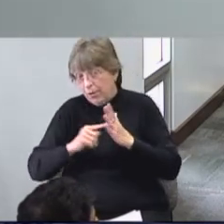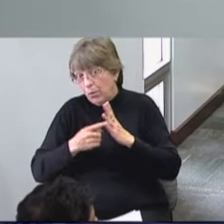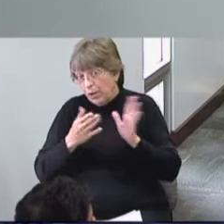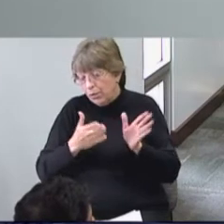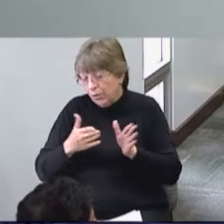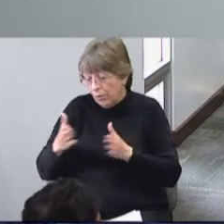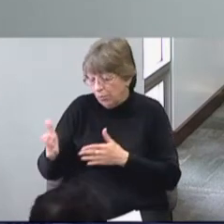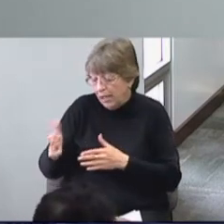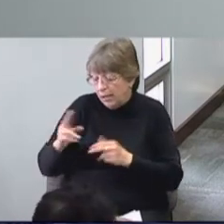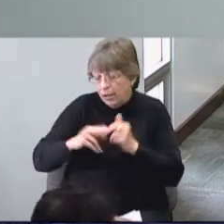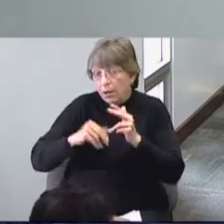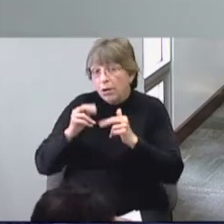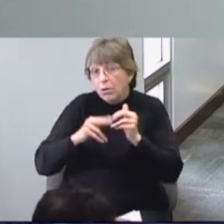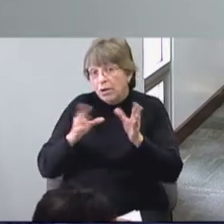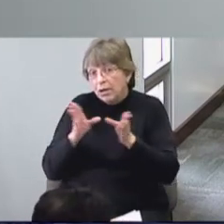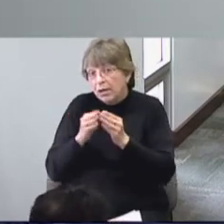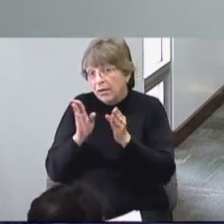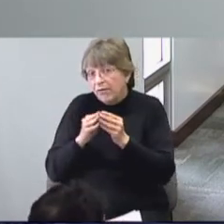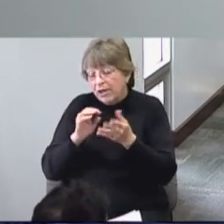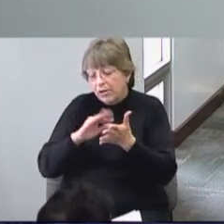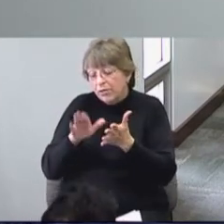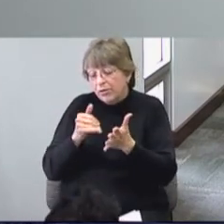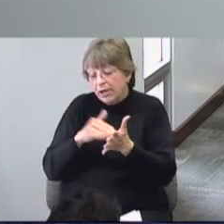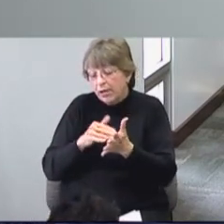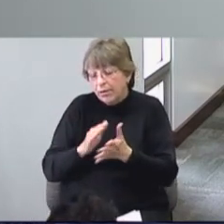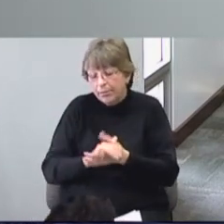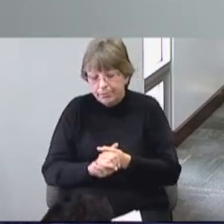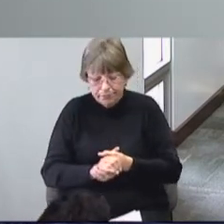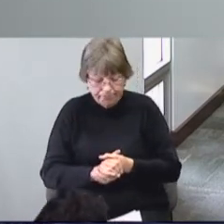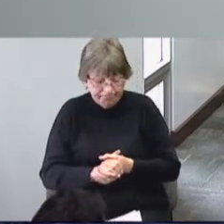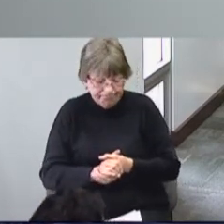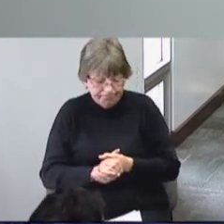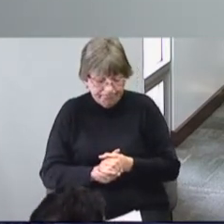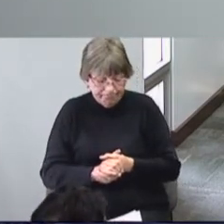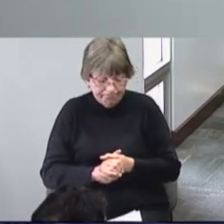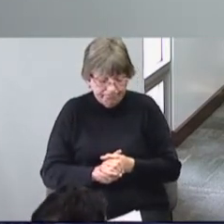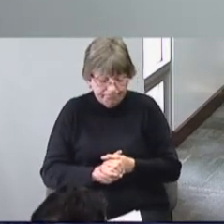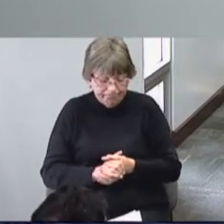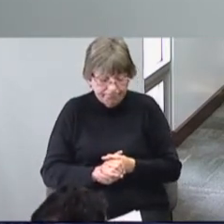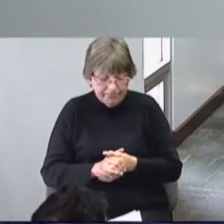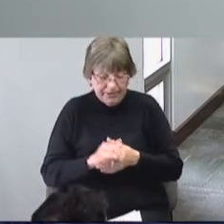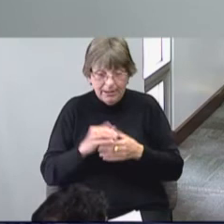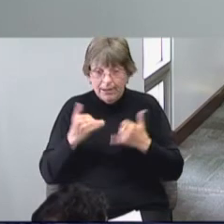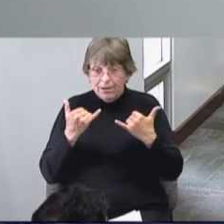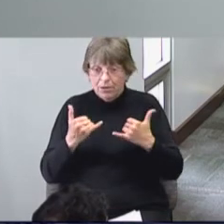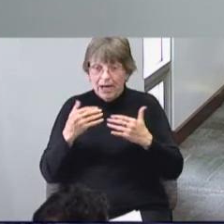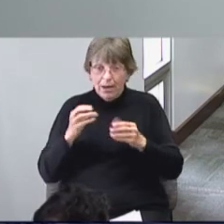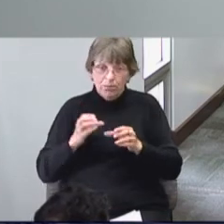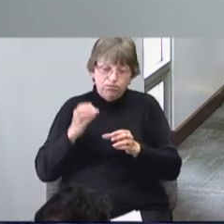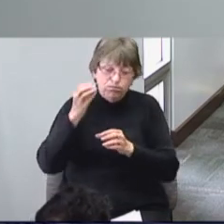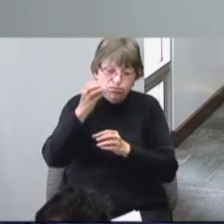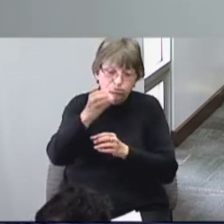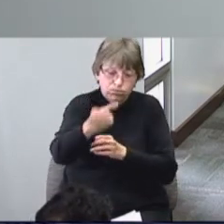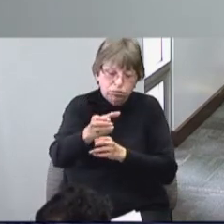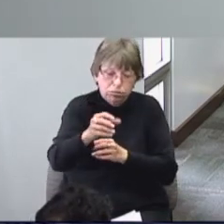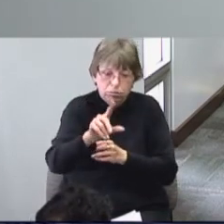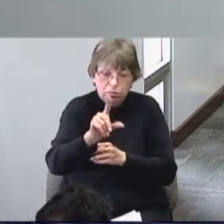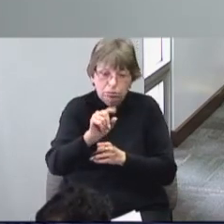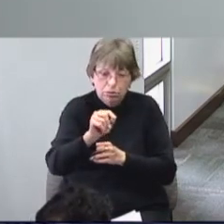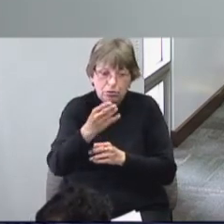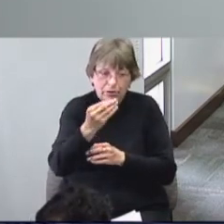which was to build the convention center. So in fast forward to 2014, the hotel was purchased by